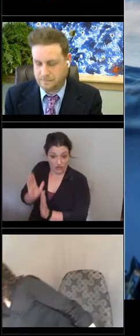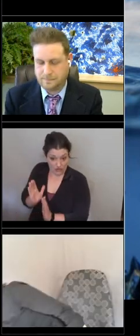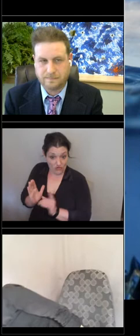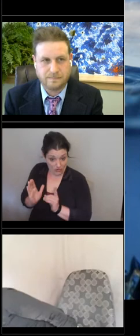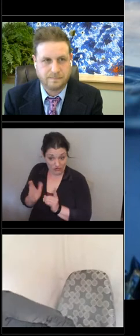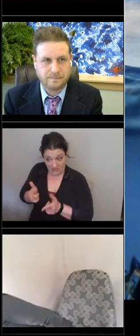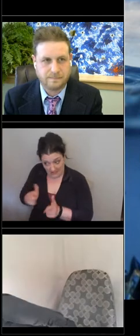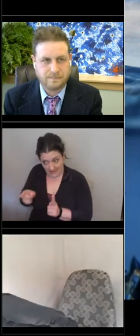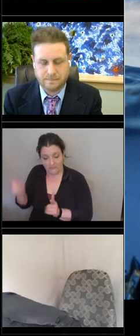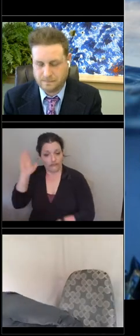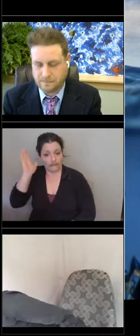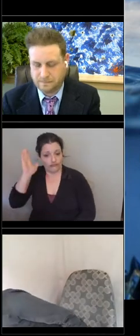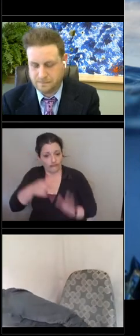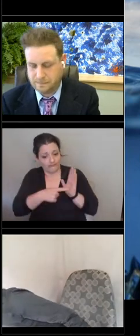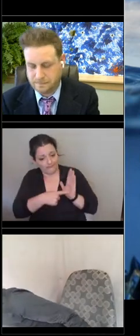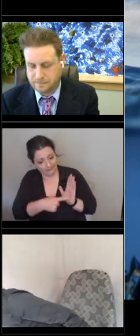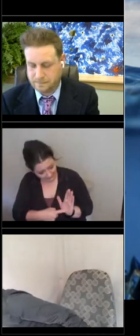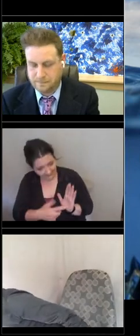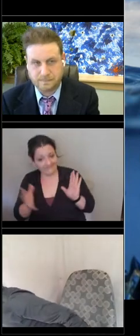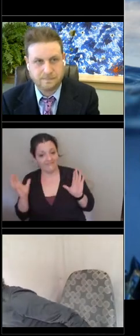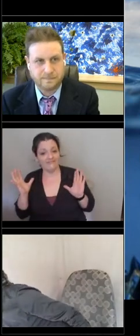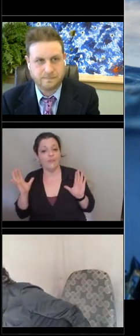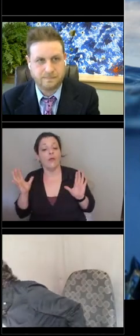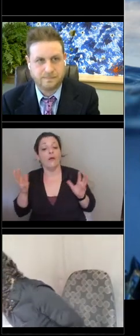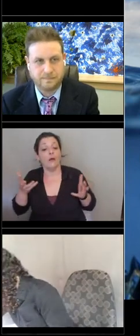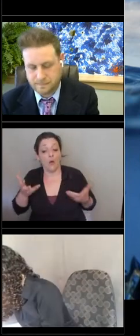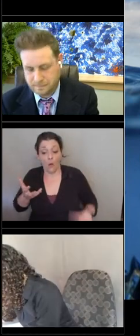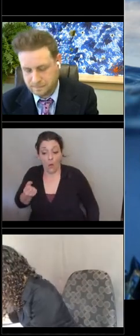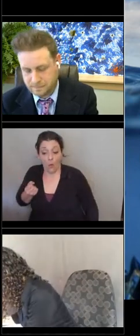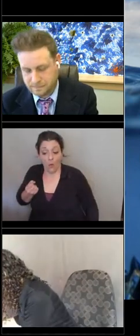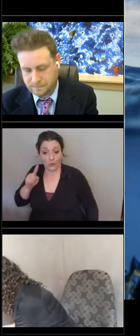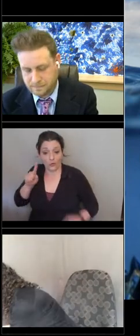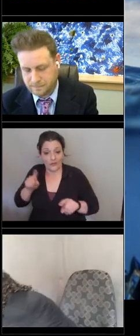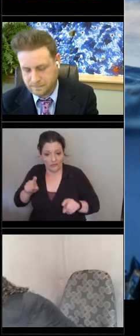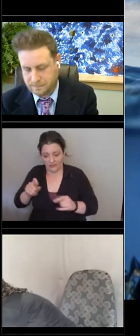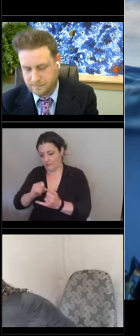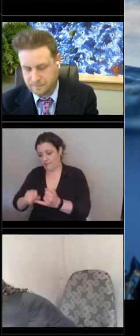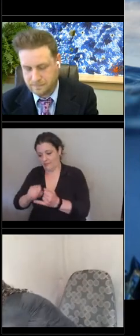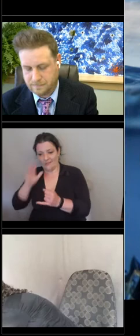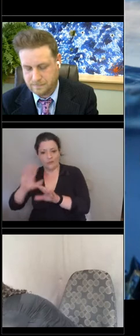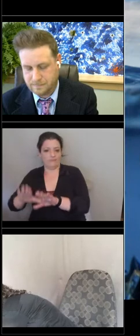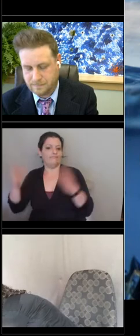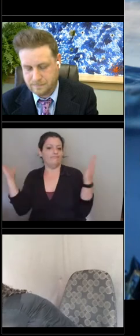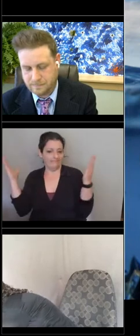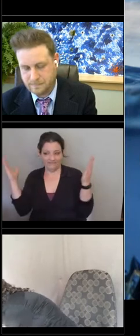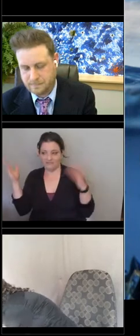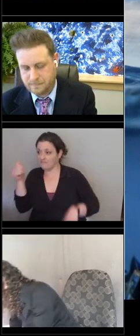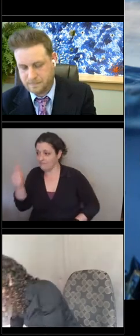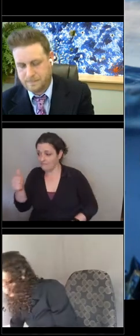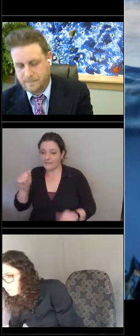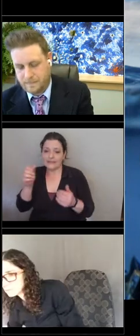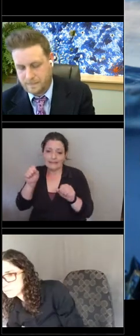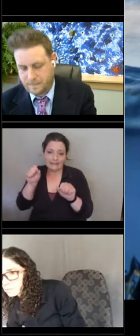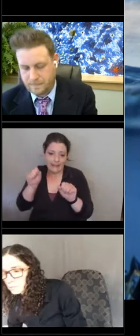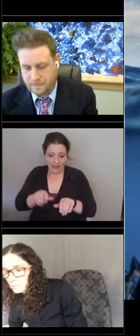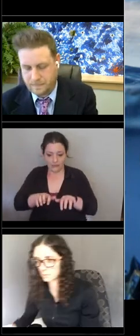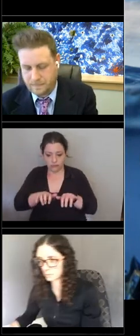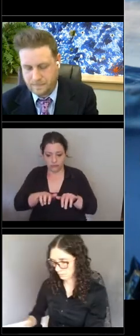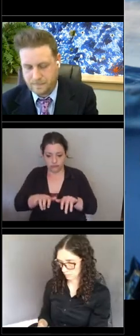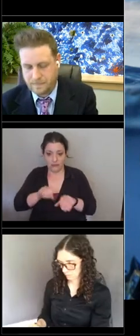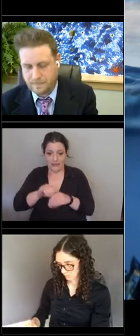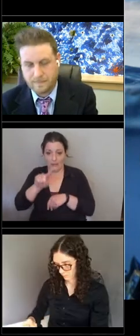and comments. We do have an opportunity for you to add questions and comments in the webinar interface under the question box. You don't